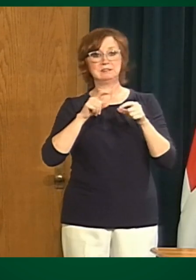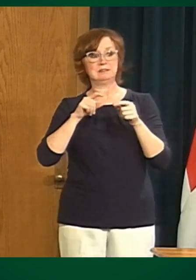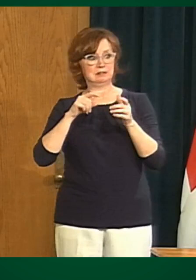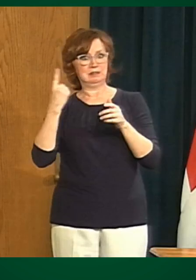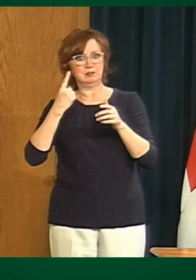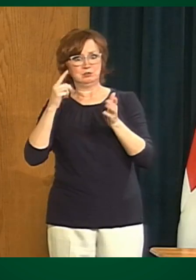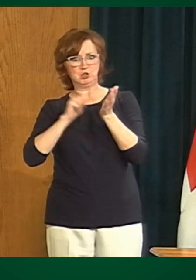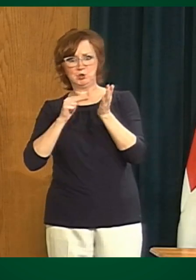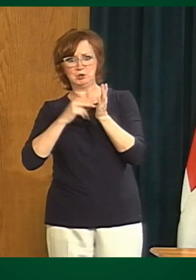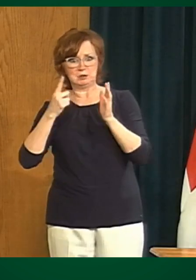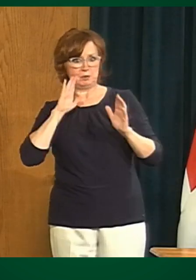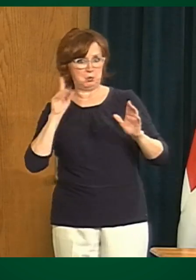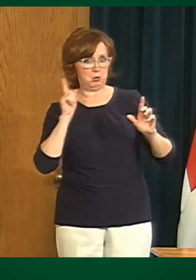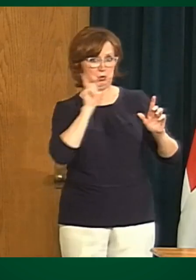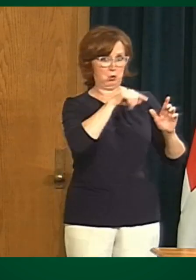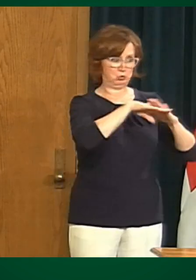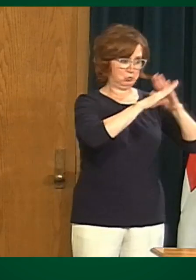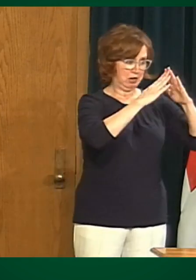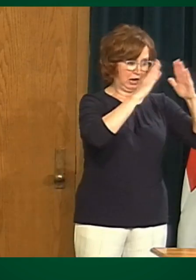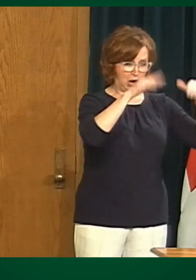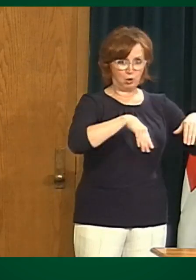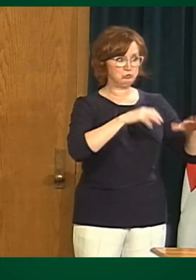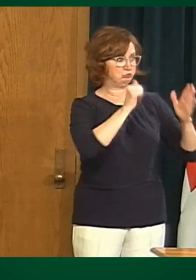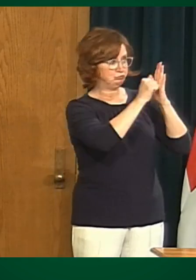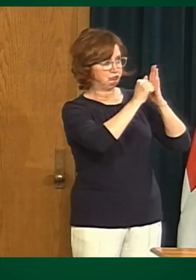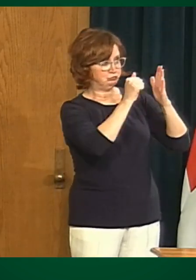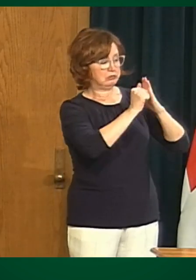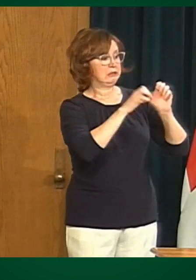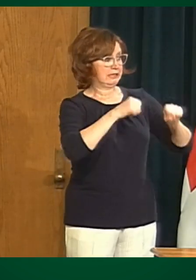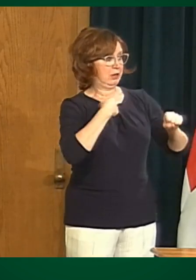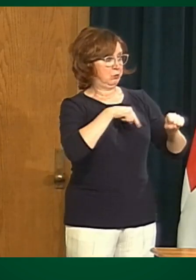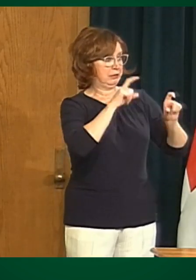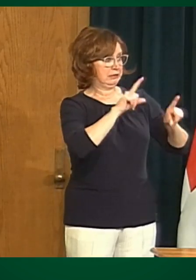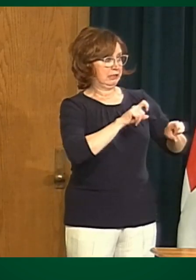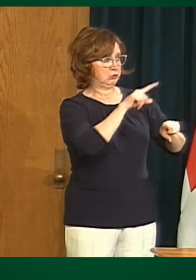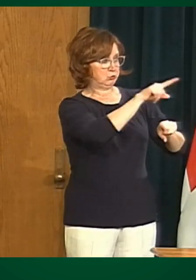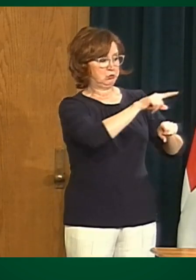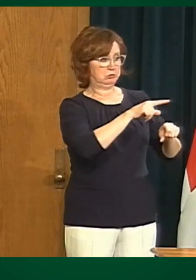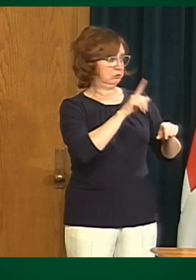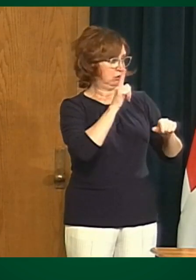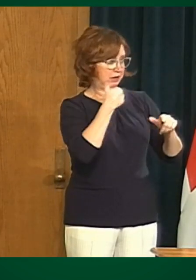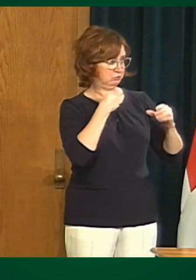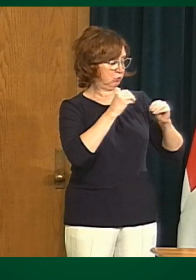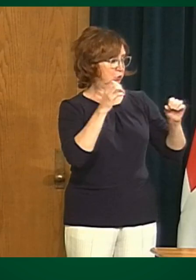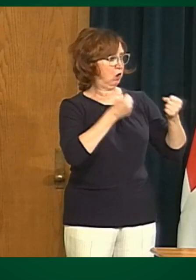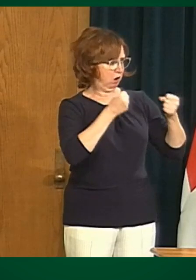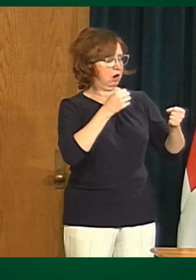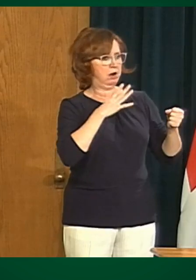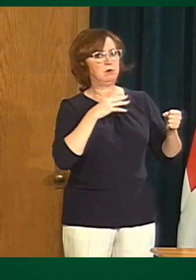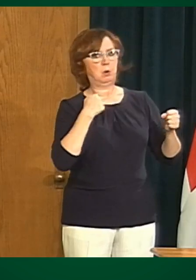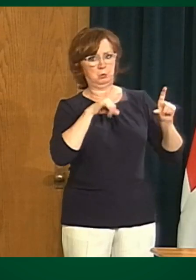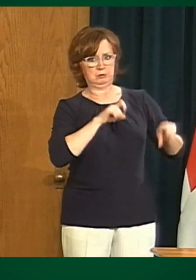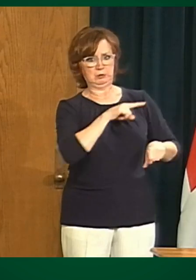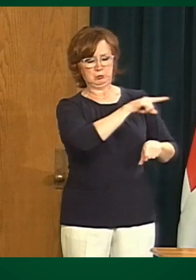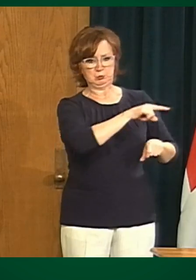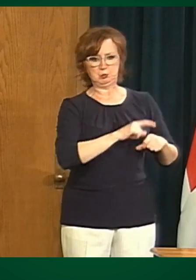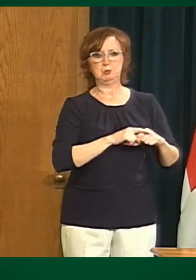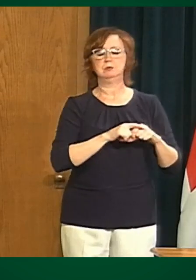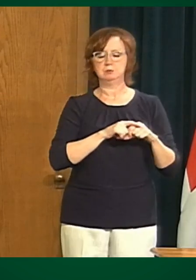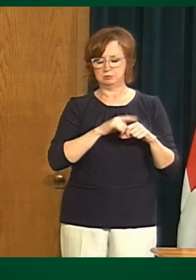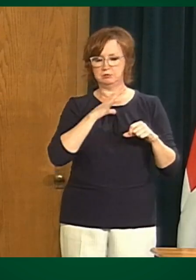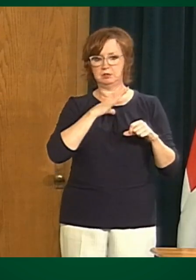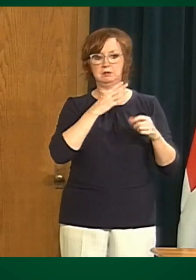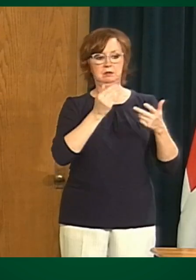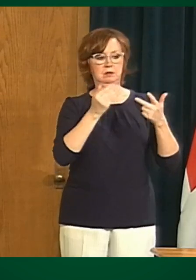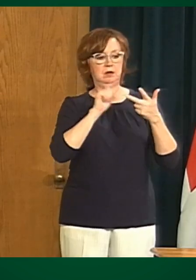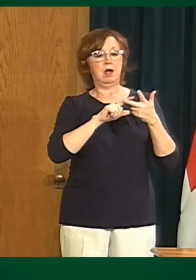we're not going to force people to have testing, and there are still people, inside La Loche that are in self-isolation that we will